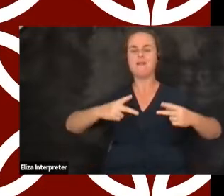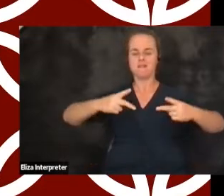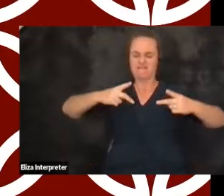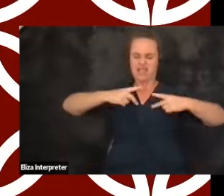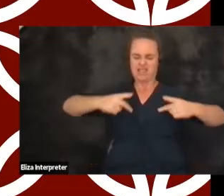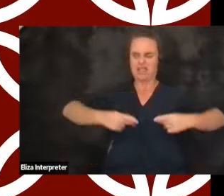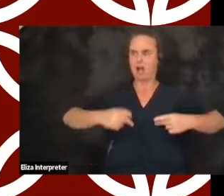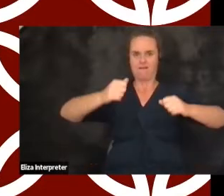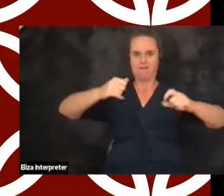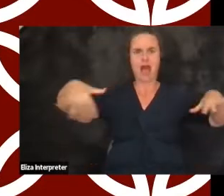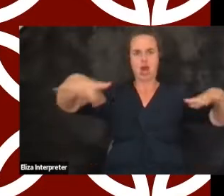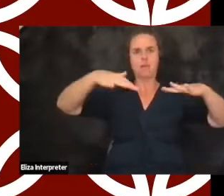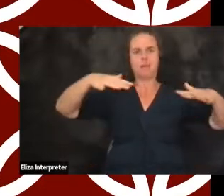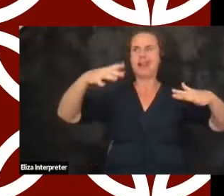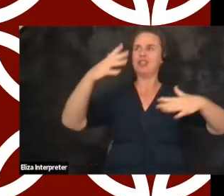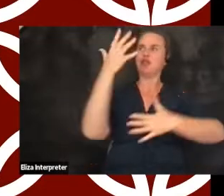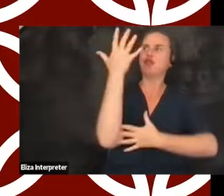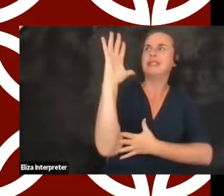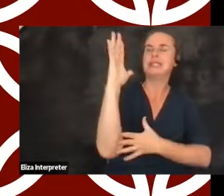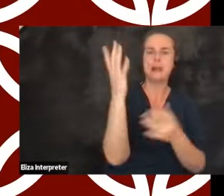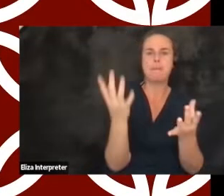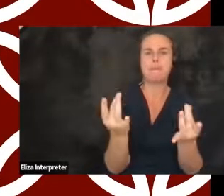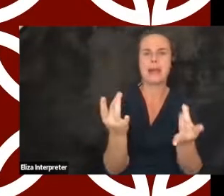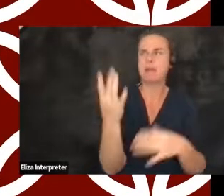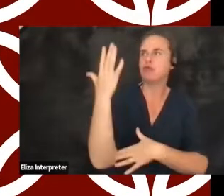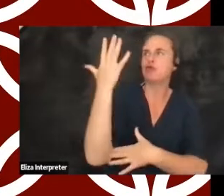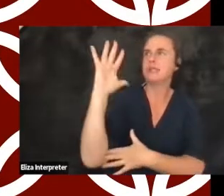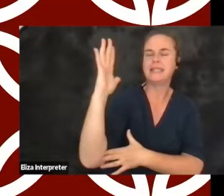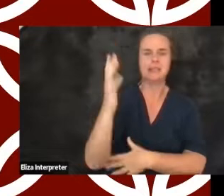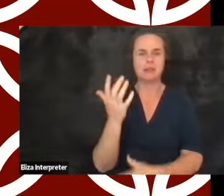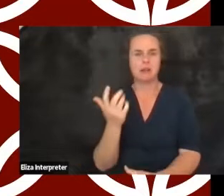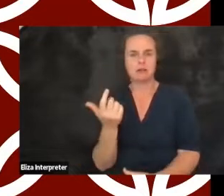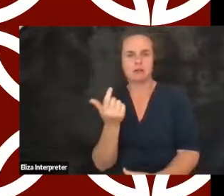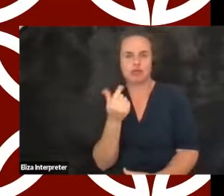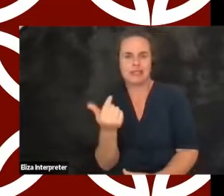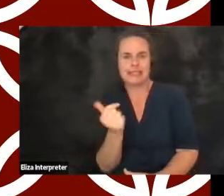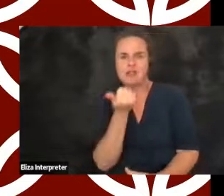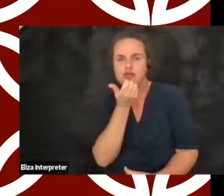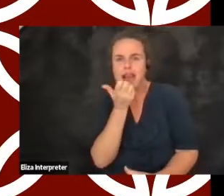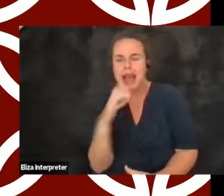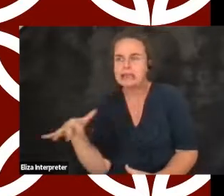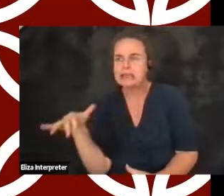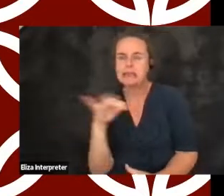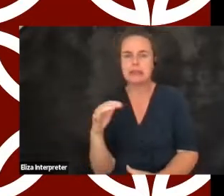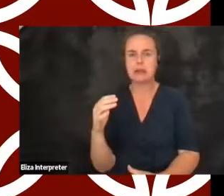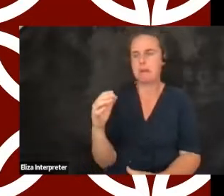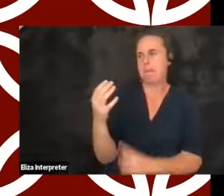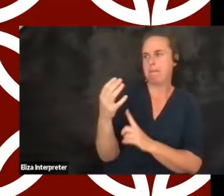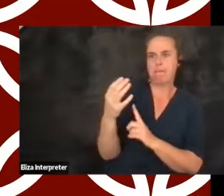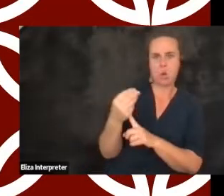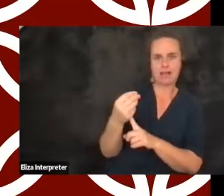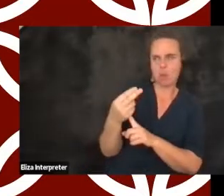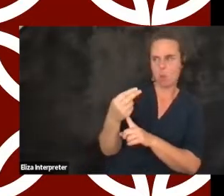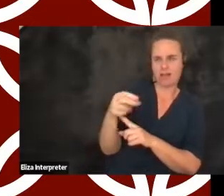maple trees, the green grass, the roadside motels. And it can also be about